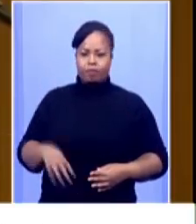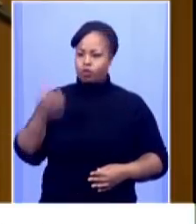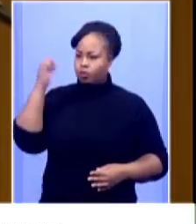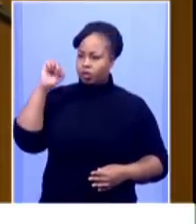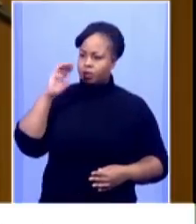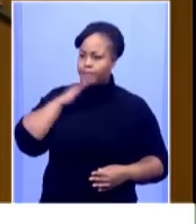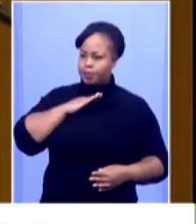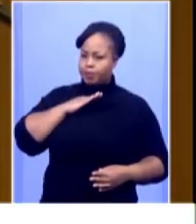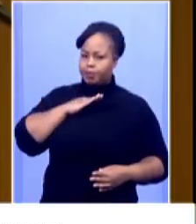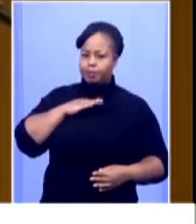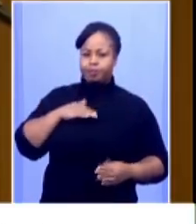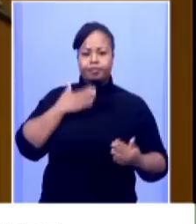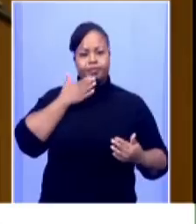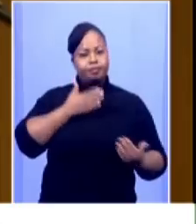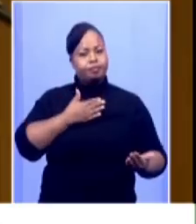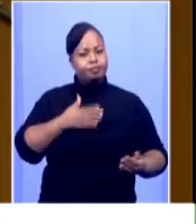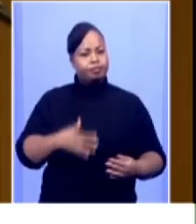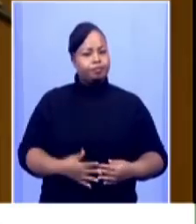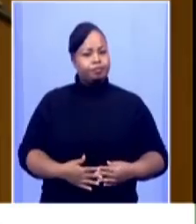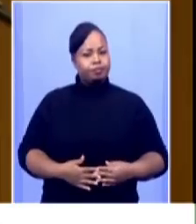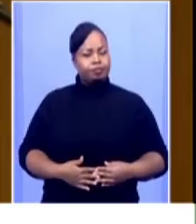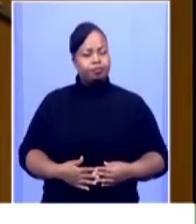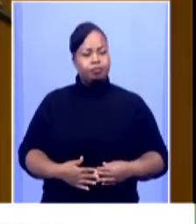you. I don't have any objection.